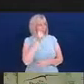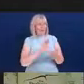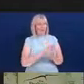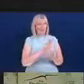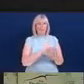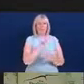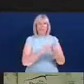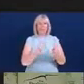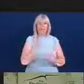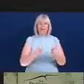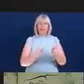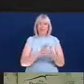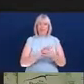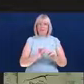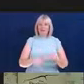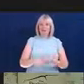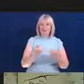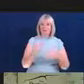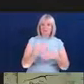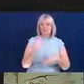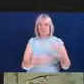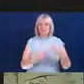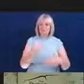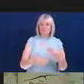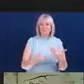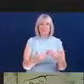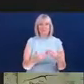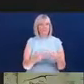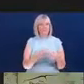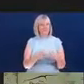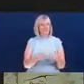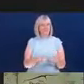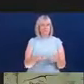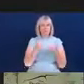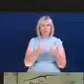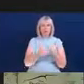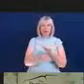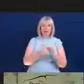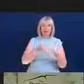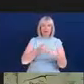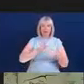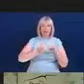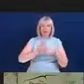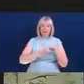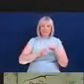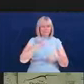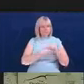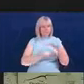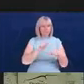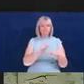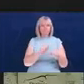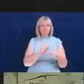leads to good company practice, and of course good company practice and employees who are happy and work well